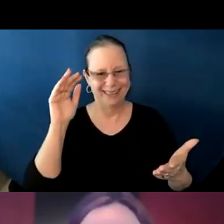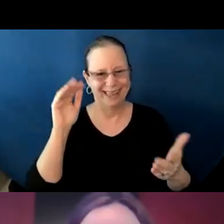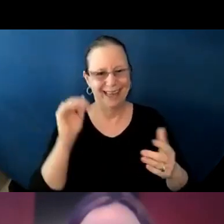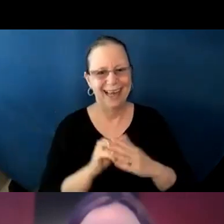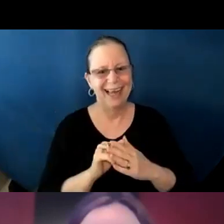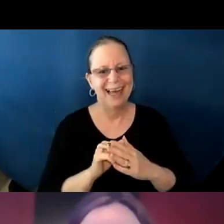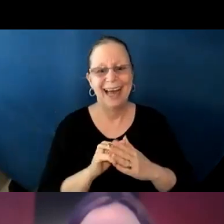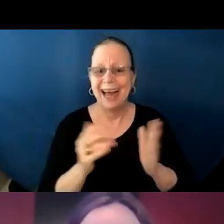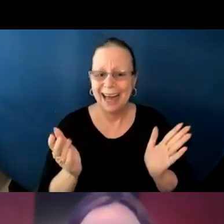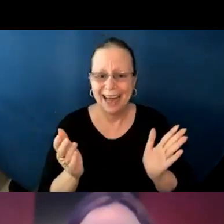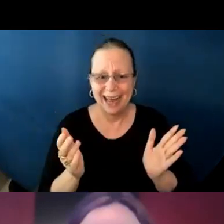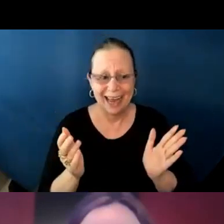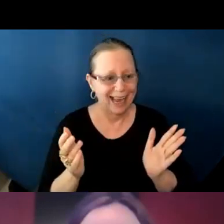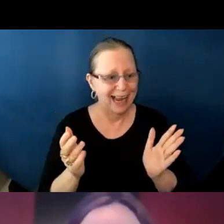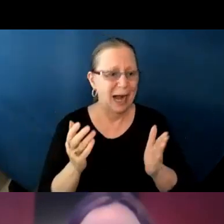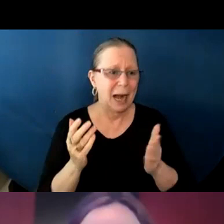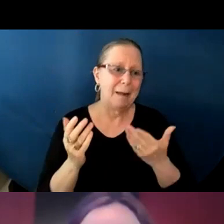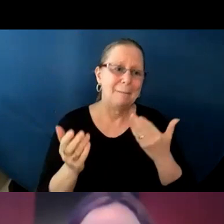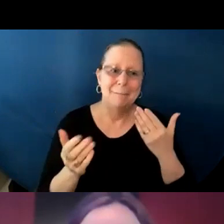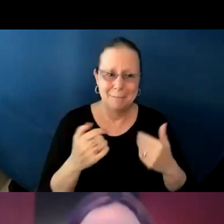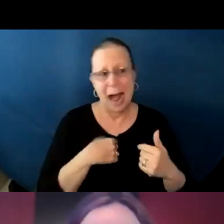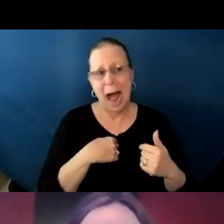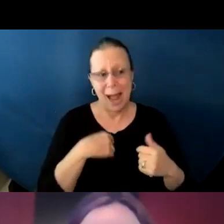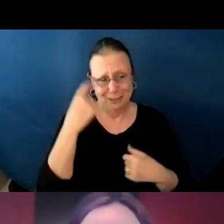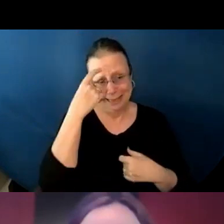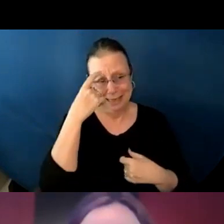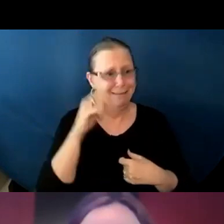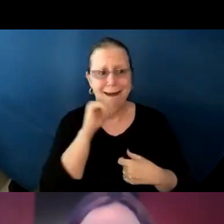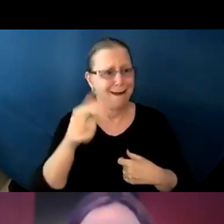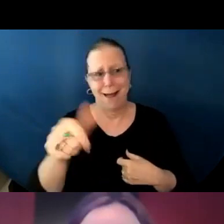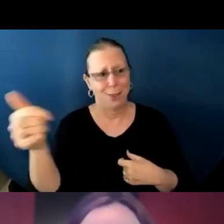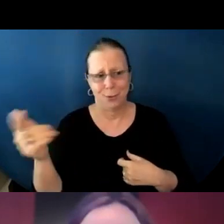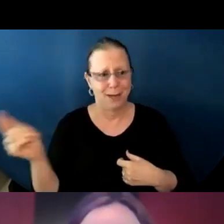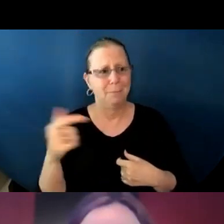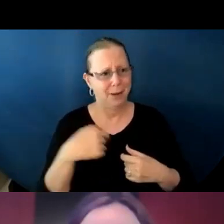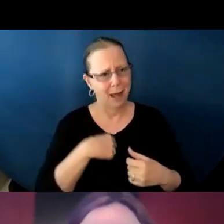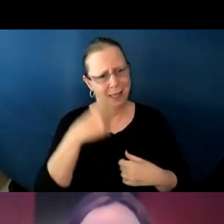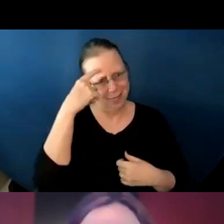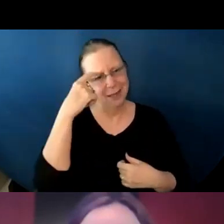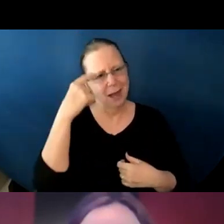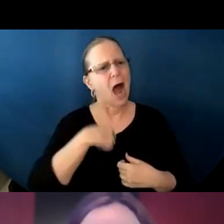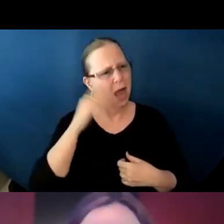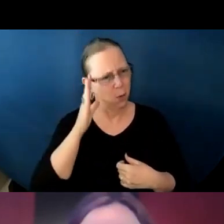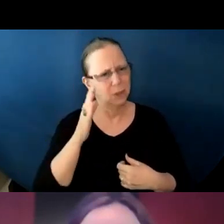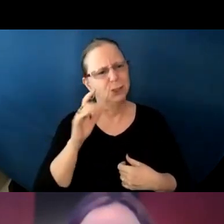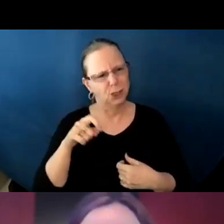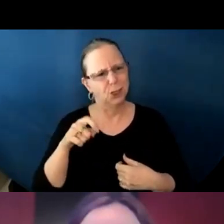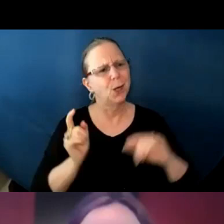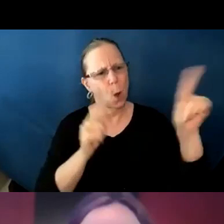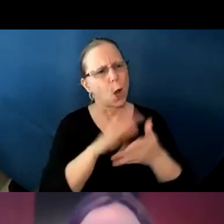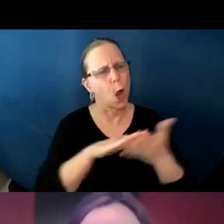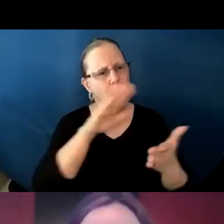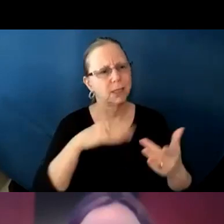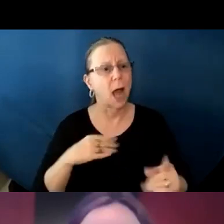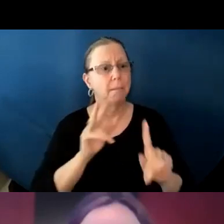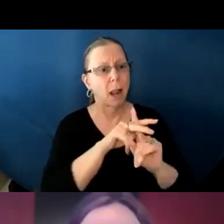And everybody, I was thinking it, but not many else was, but I applied to go to college and I heard about this college and I applied. And the